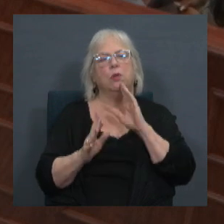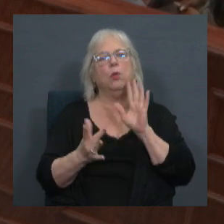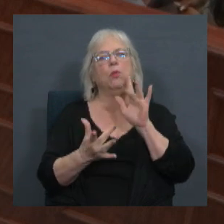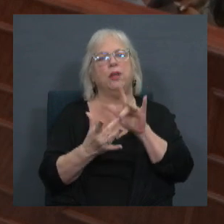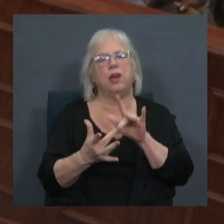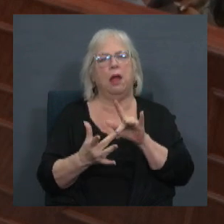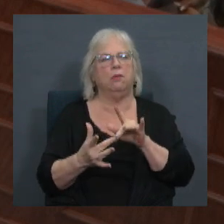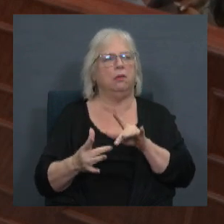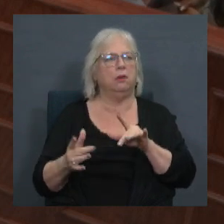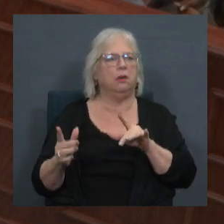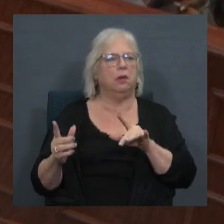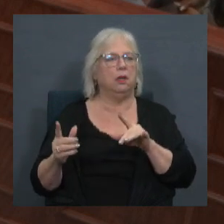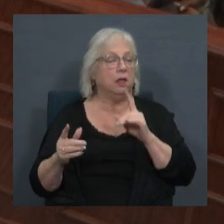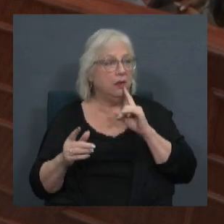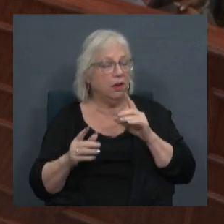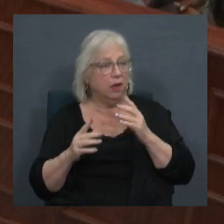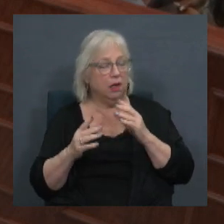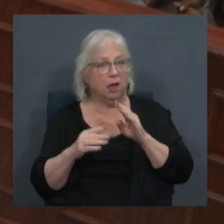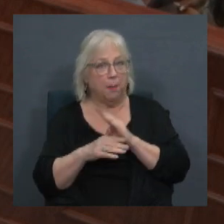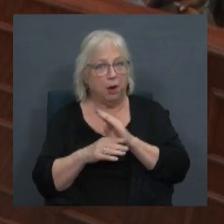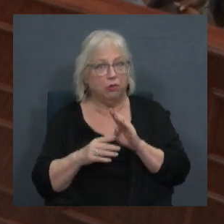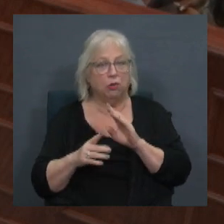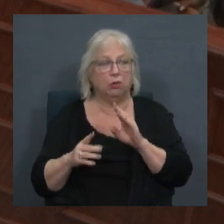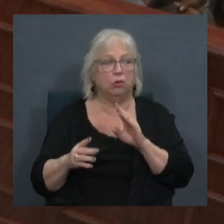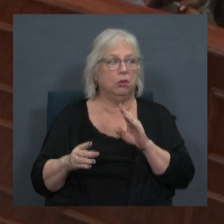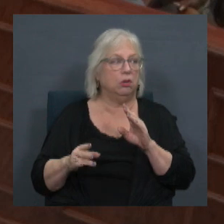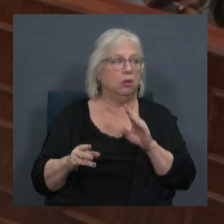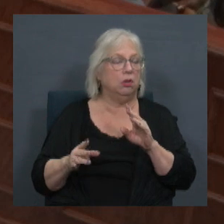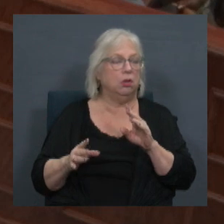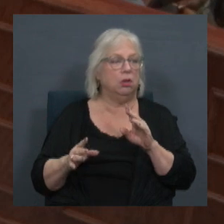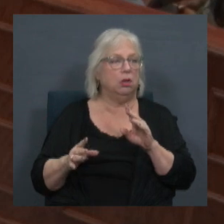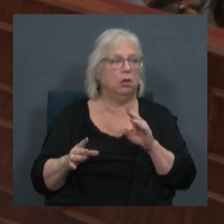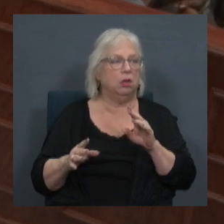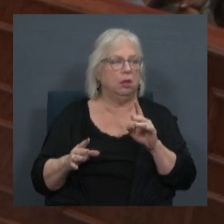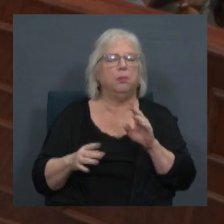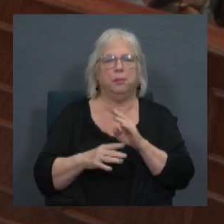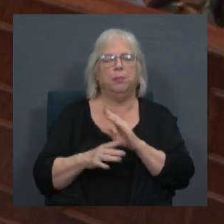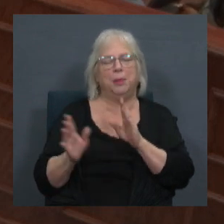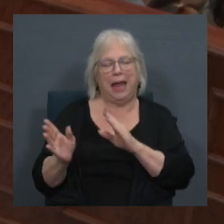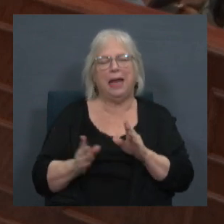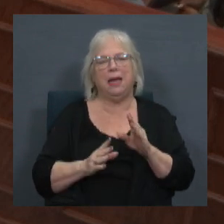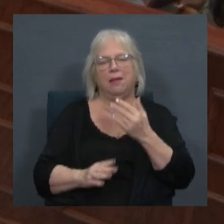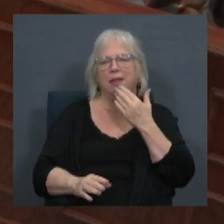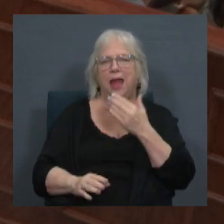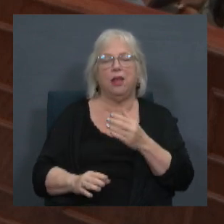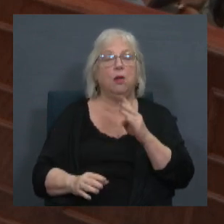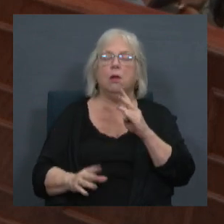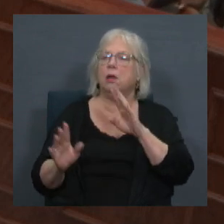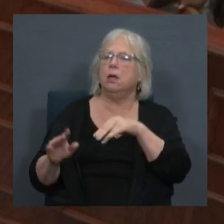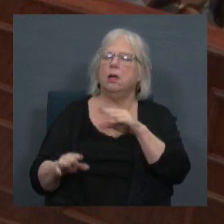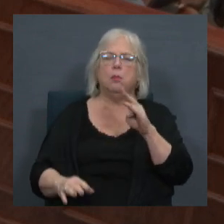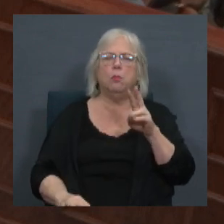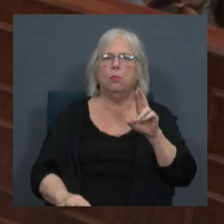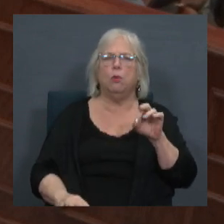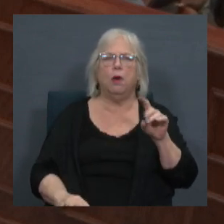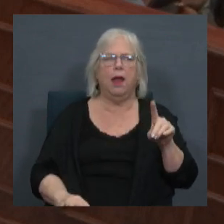It's a commercial, So planning. so it's. Planning, thank you. Well, Brad, if you'll,